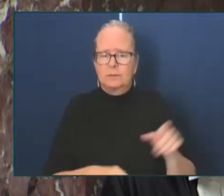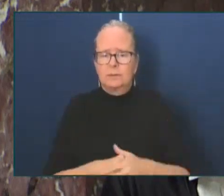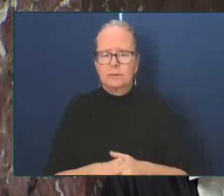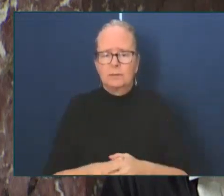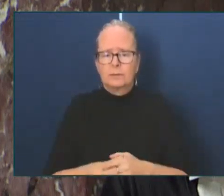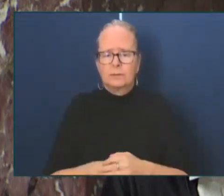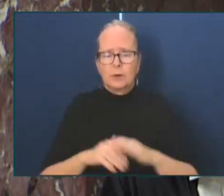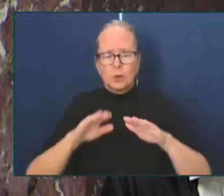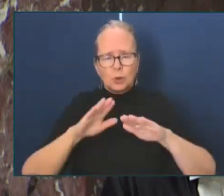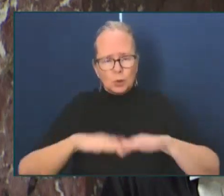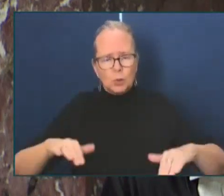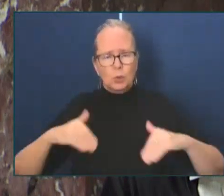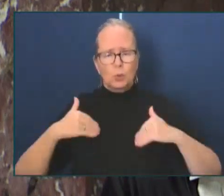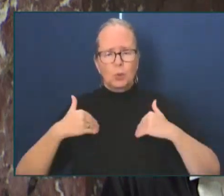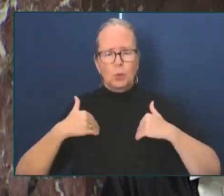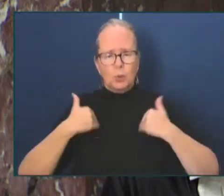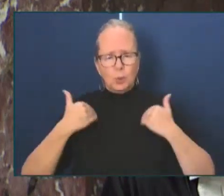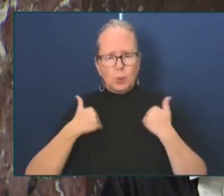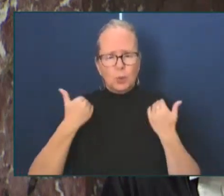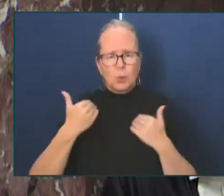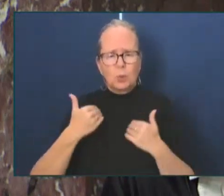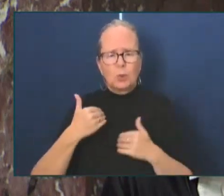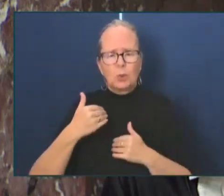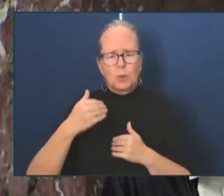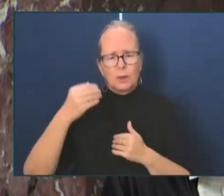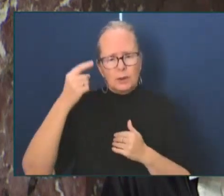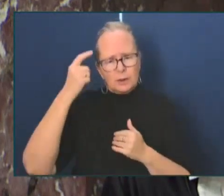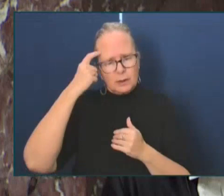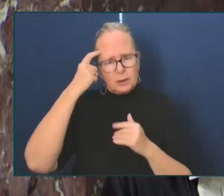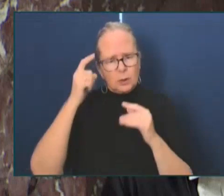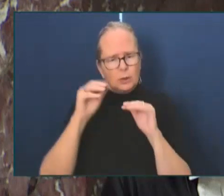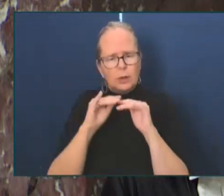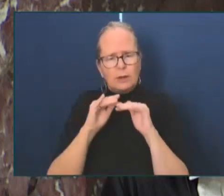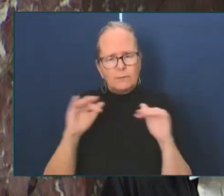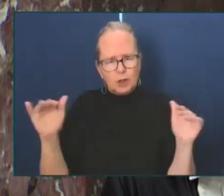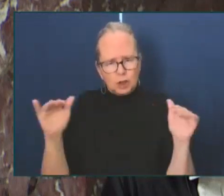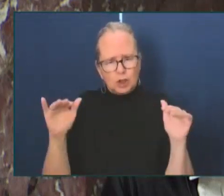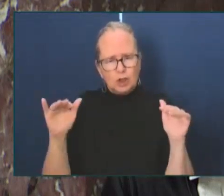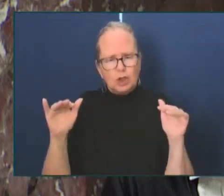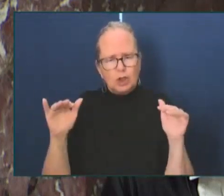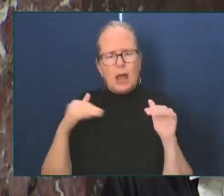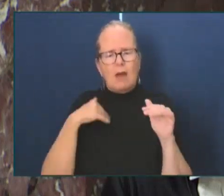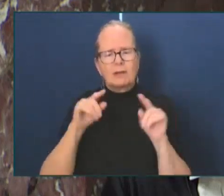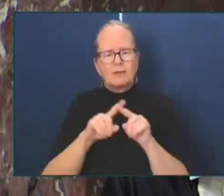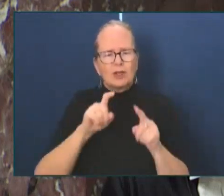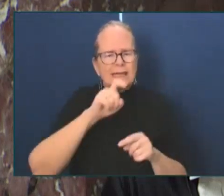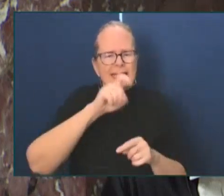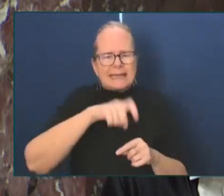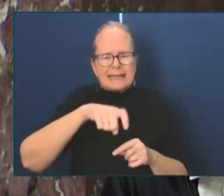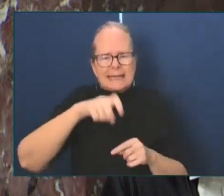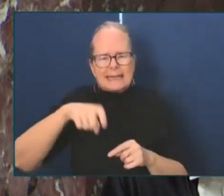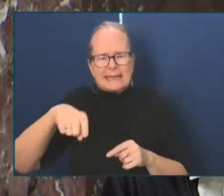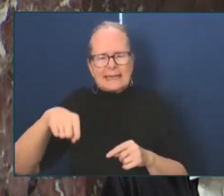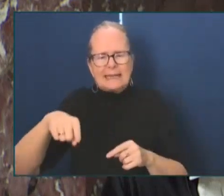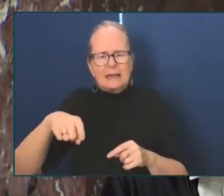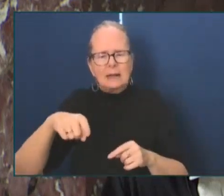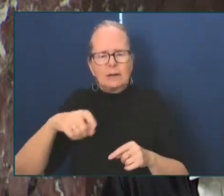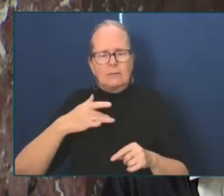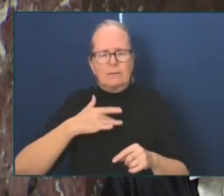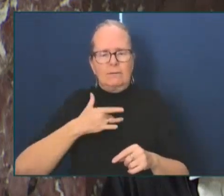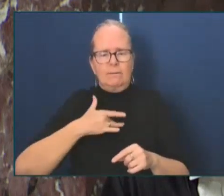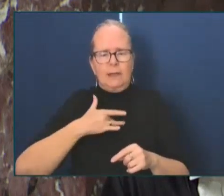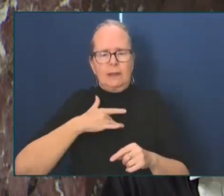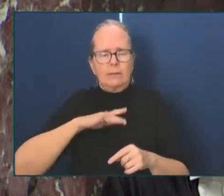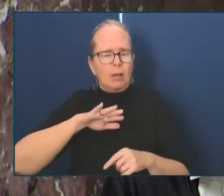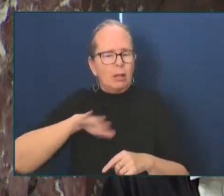disabilities are not properly served and are left behind. Indeed, Autism BC, when they came to visit me on Monday this week,